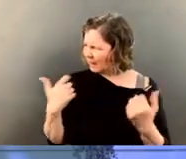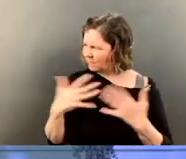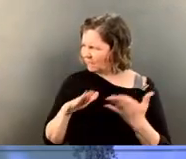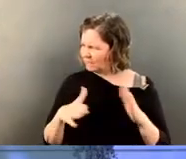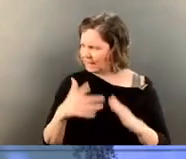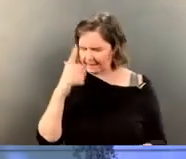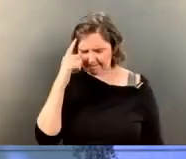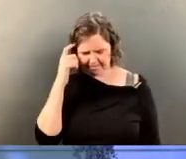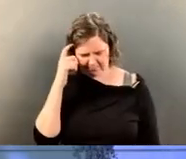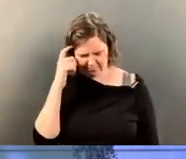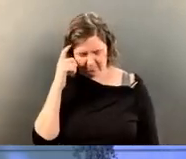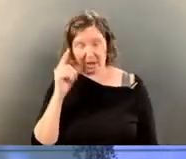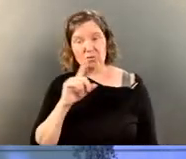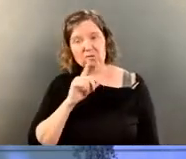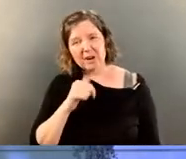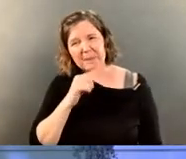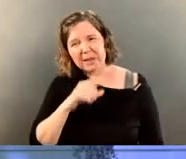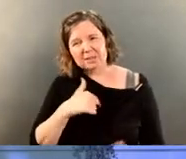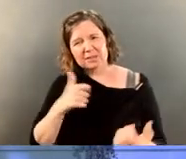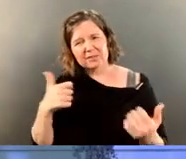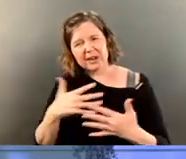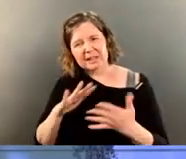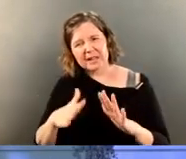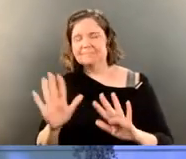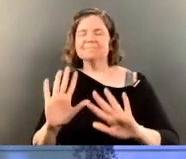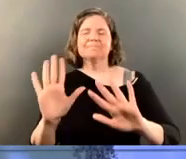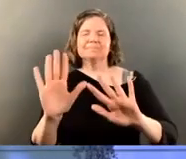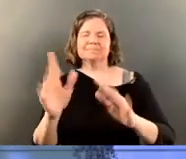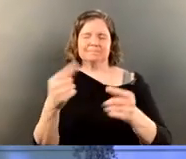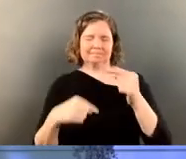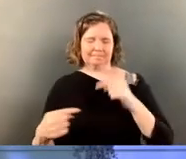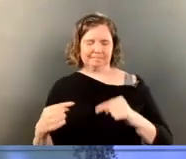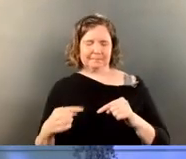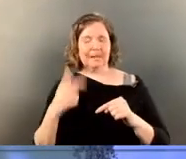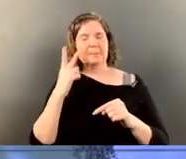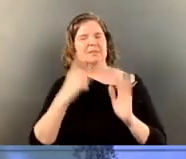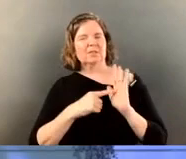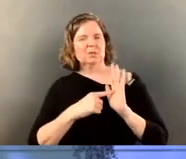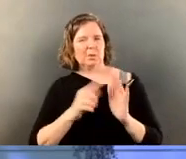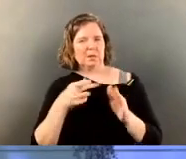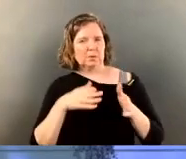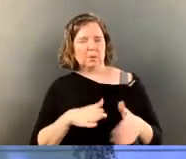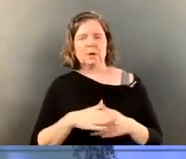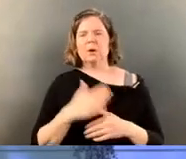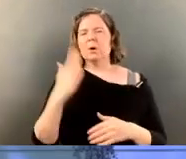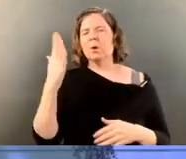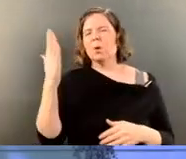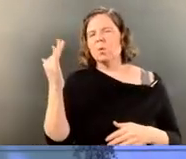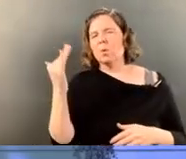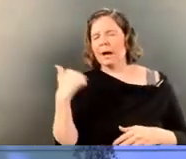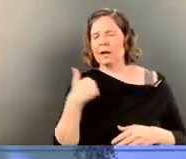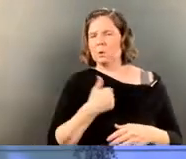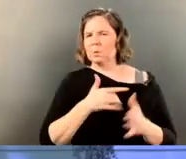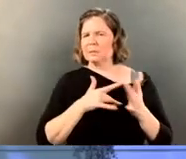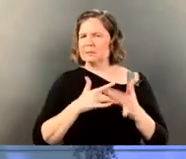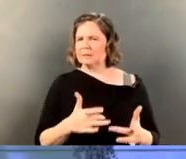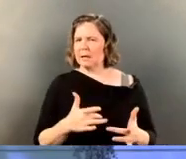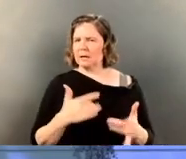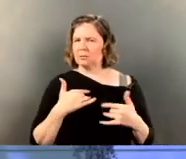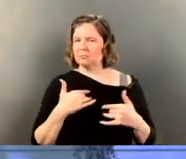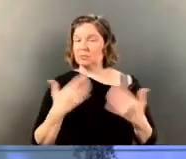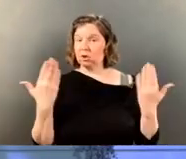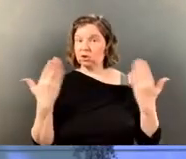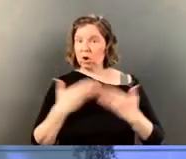death. Are you sure I'm actually afraid of death? Let me see if I can illustrate it this way. Why are we so often afraid of the